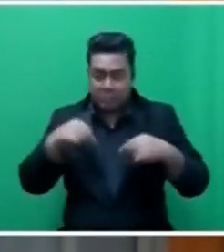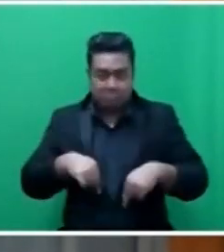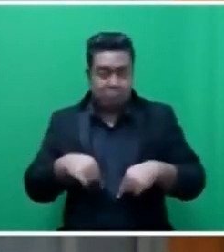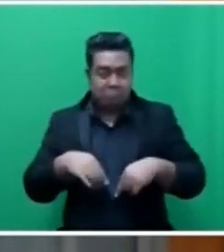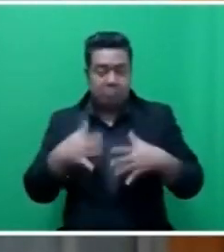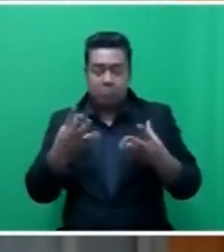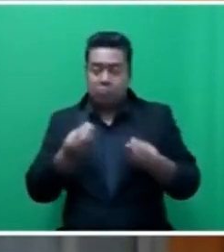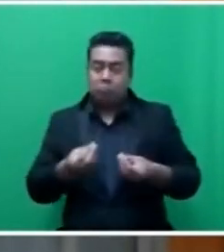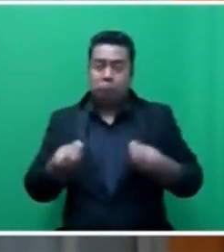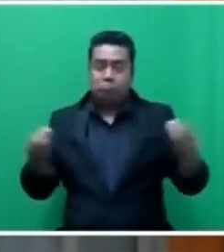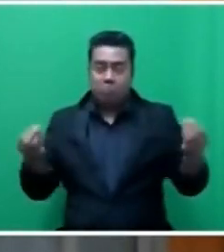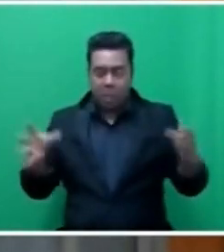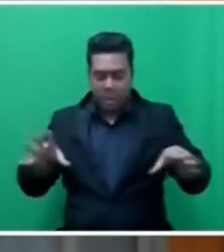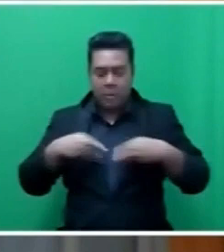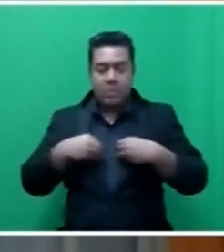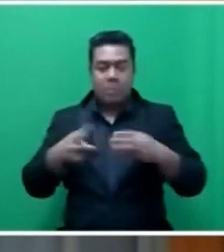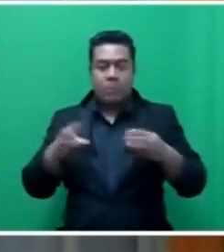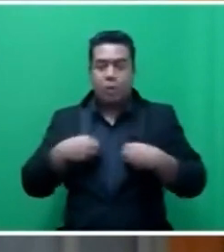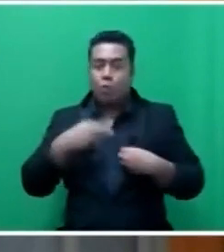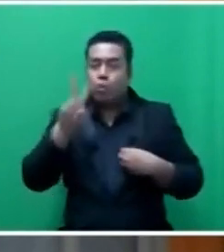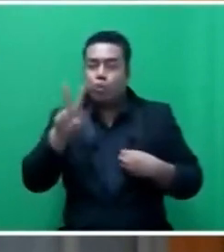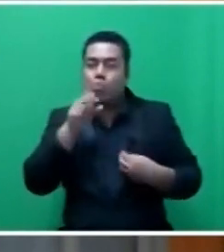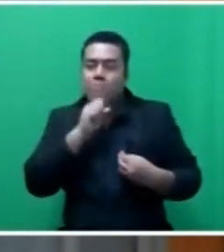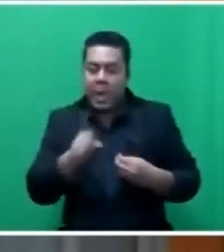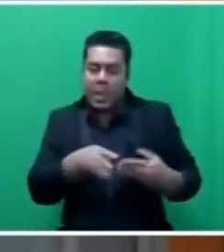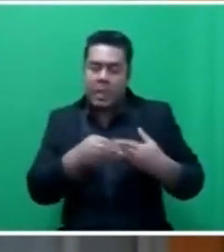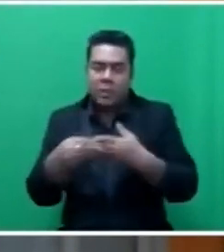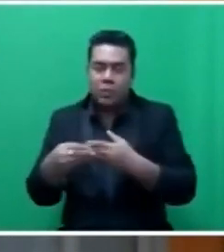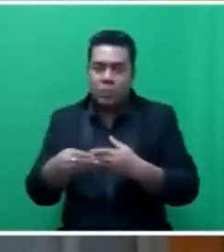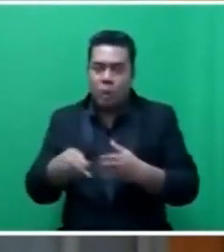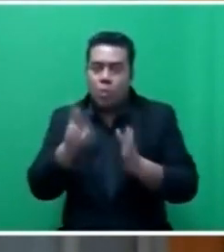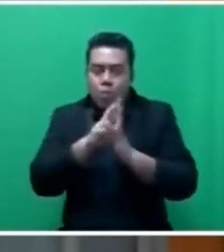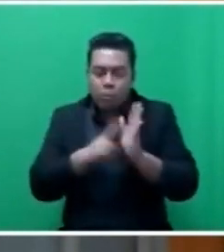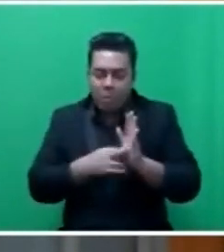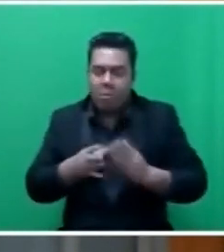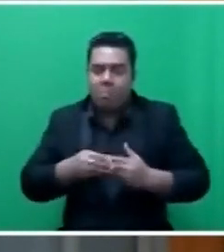and accepting this two-man rule, which is ruining this country.